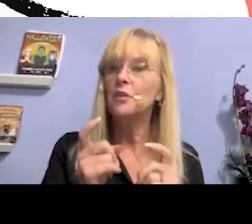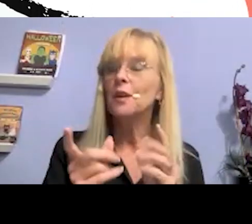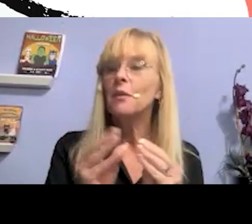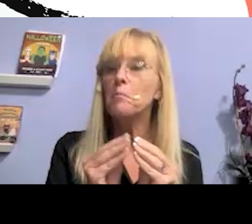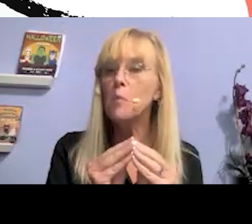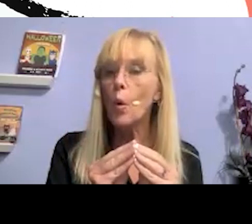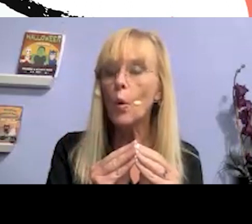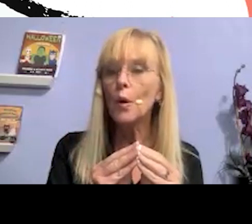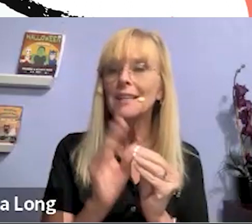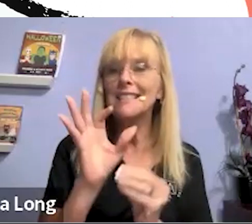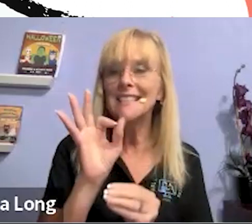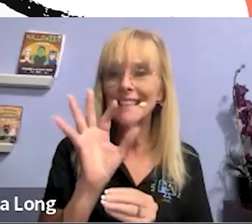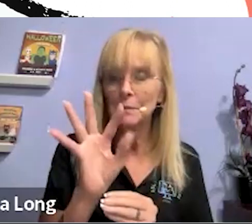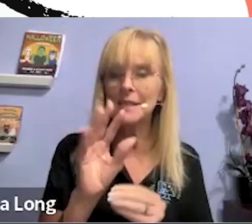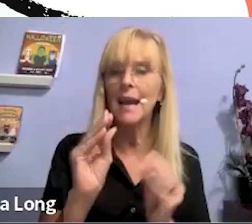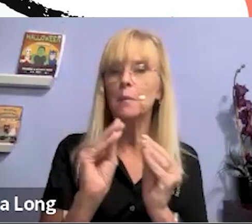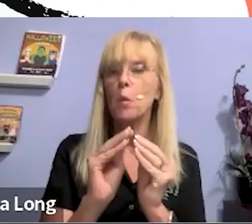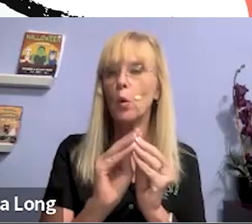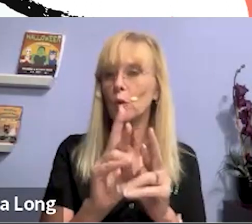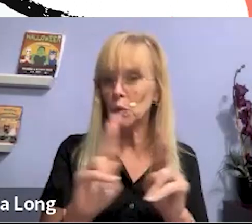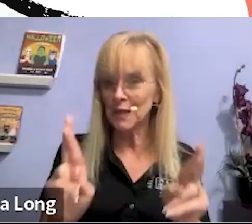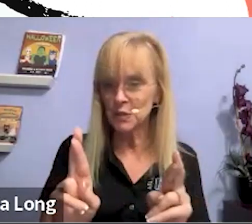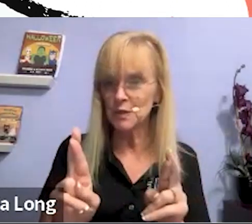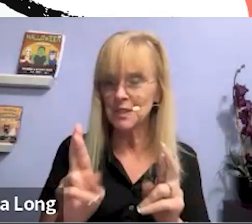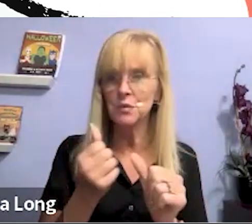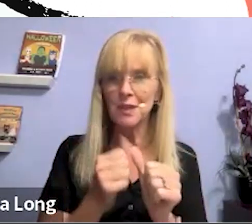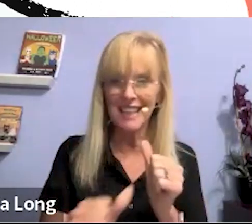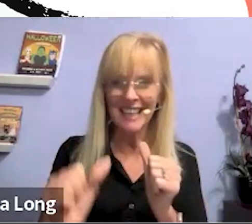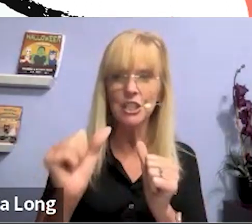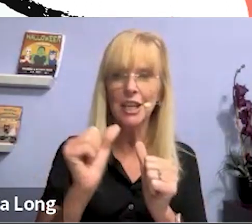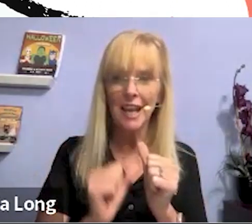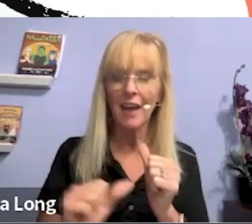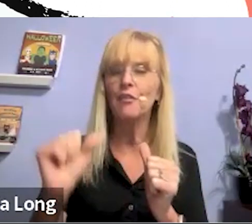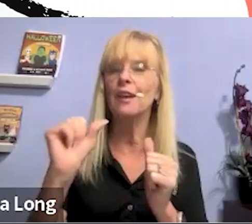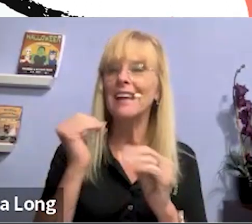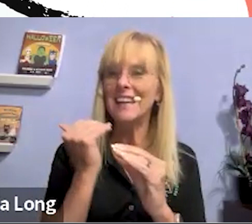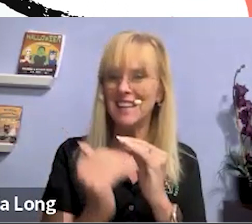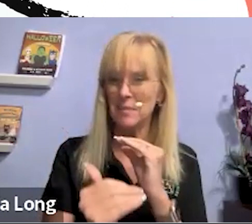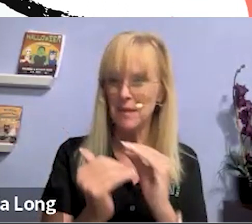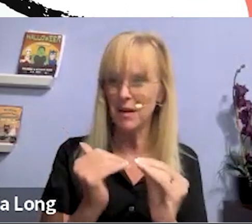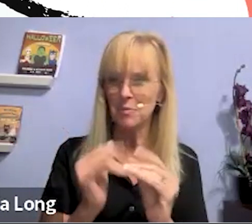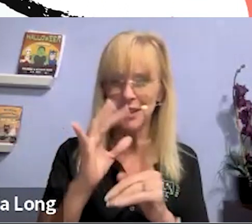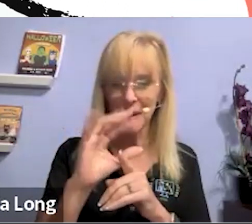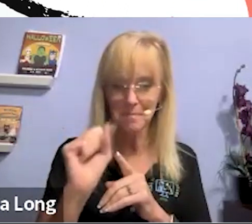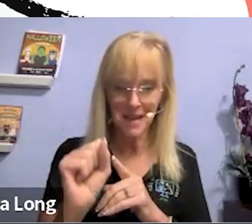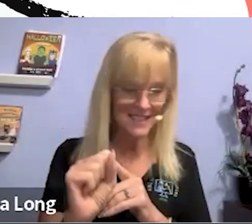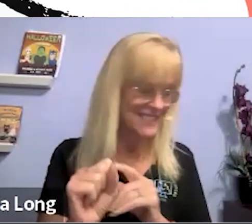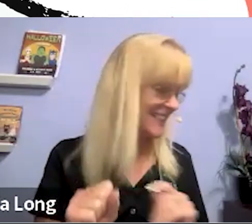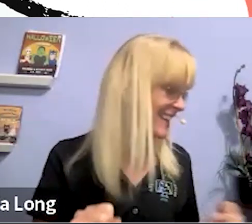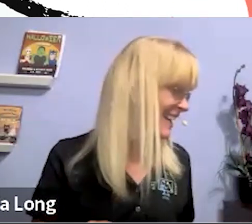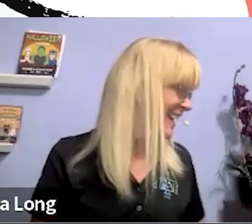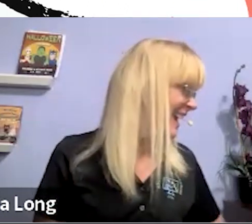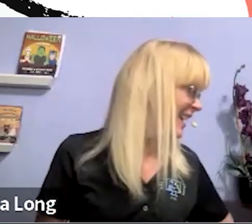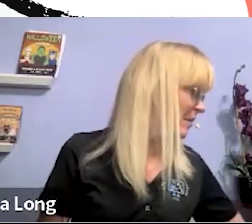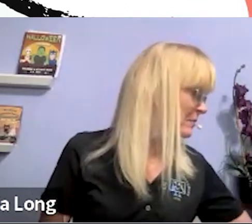will give you even more tips and more resources with each and every email. Pretty